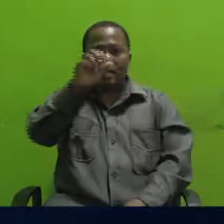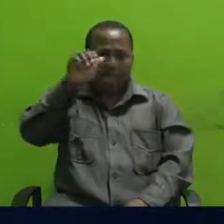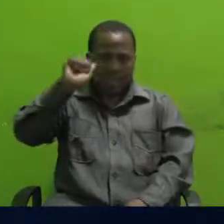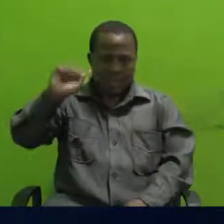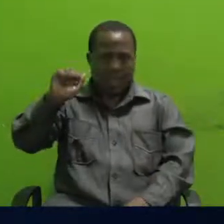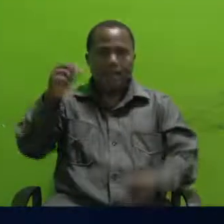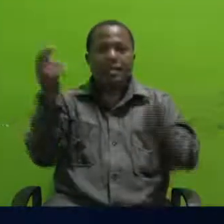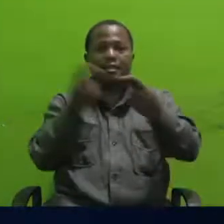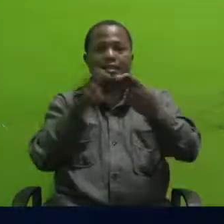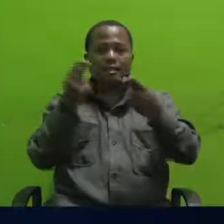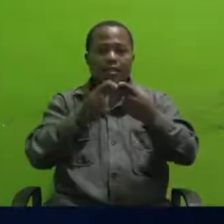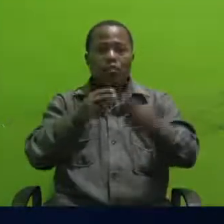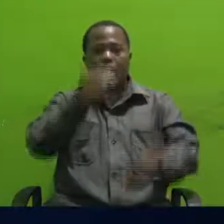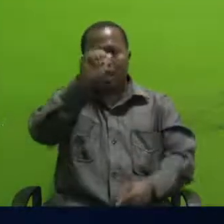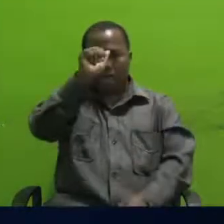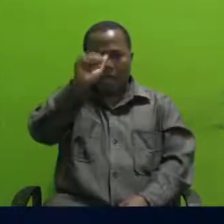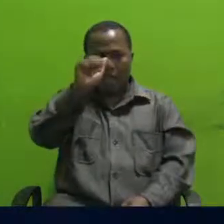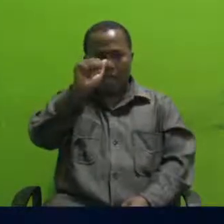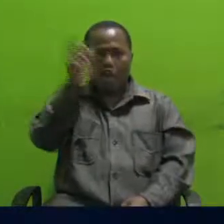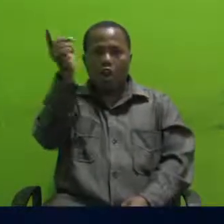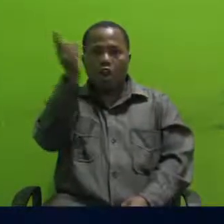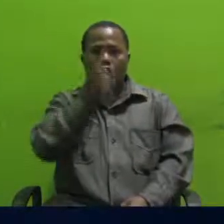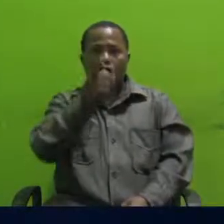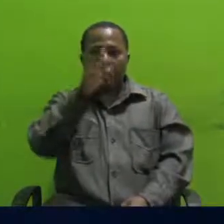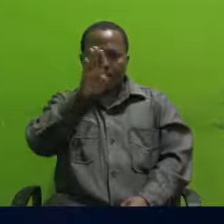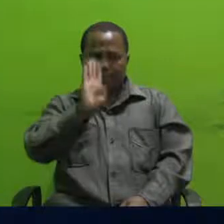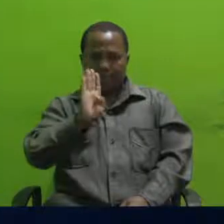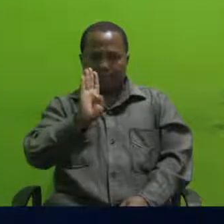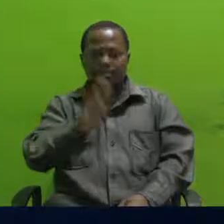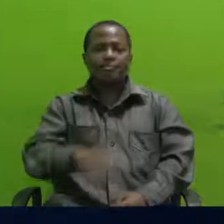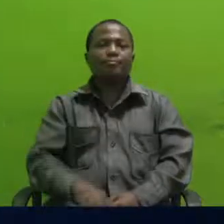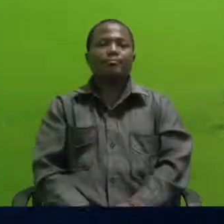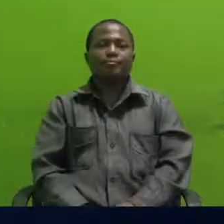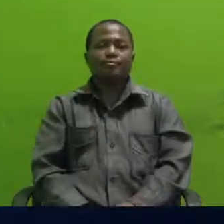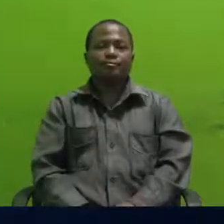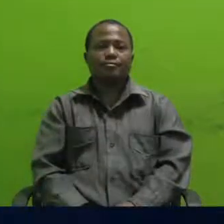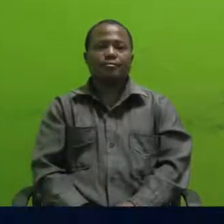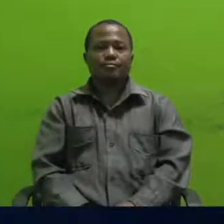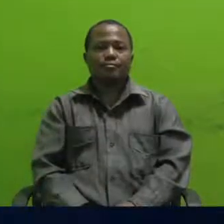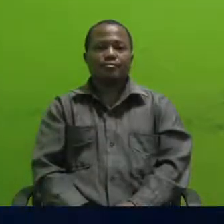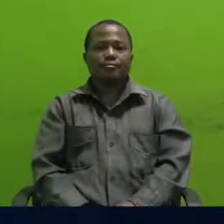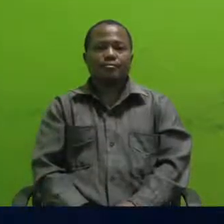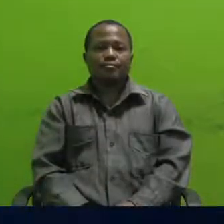sine A is equal to A over B.